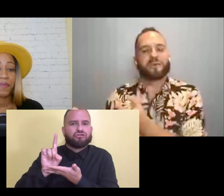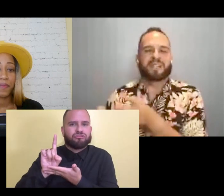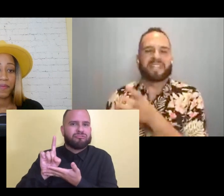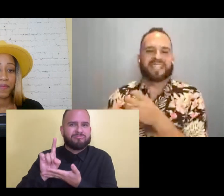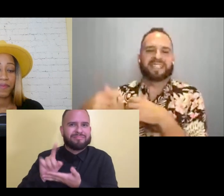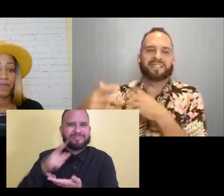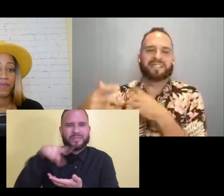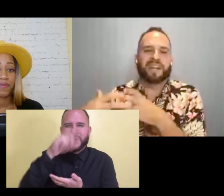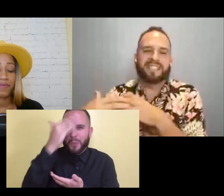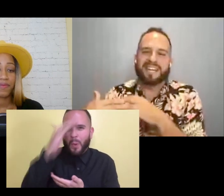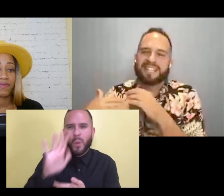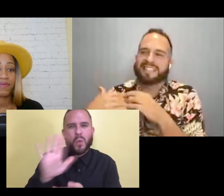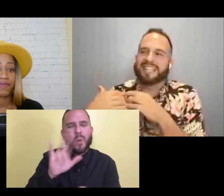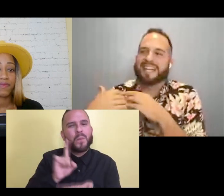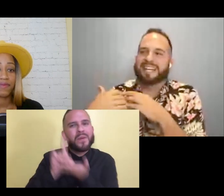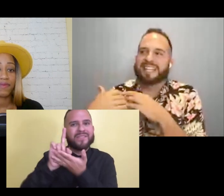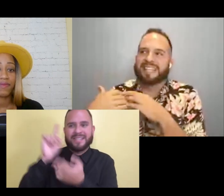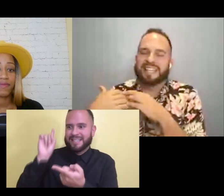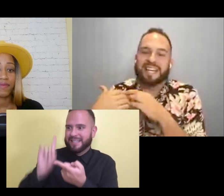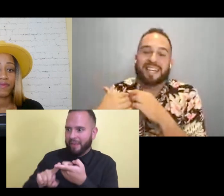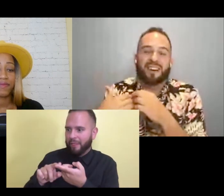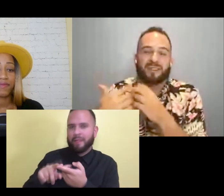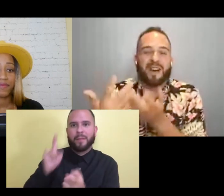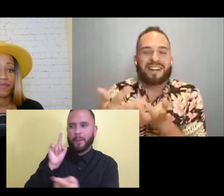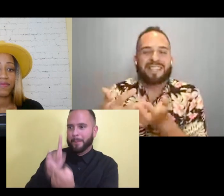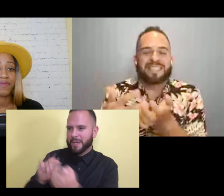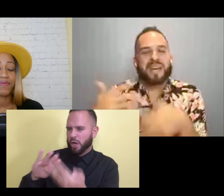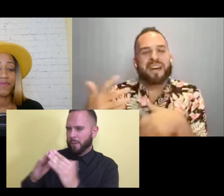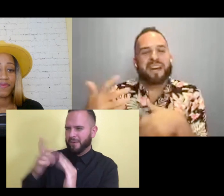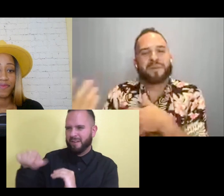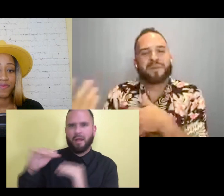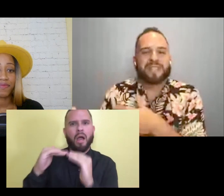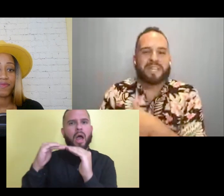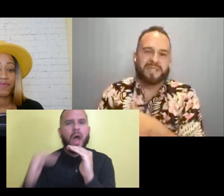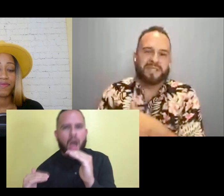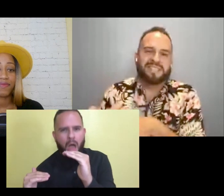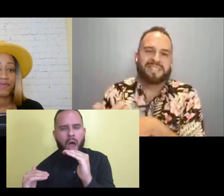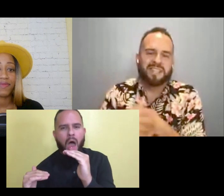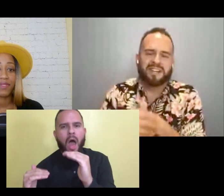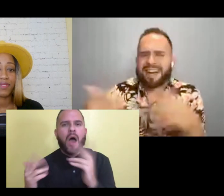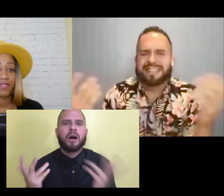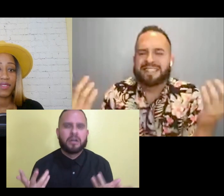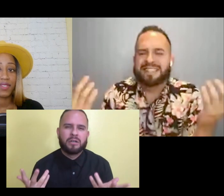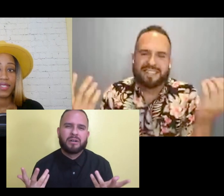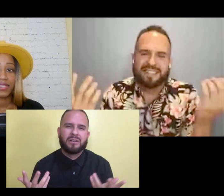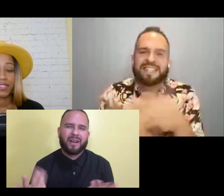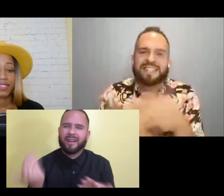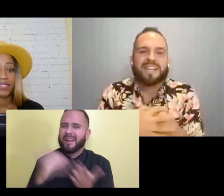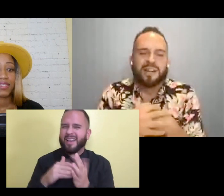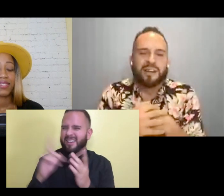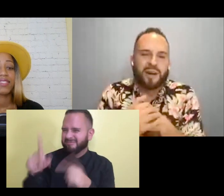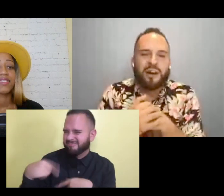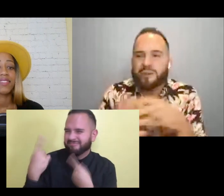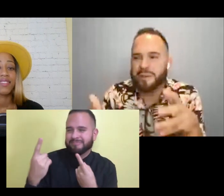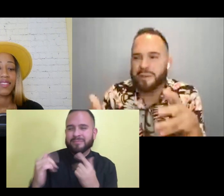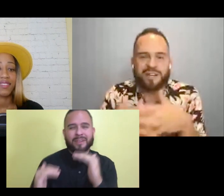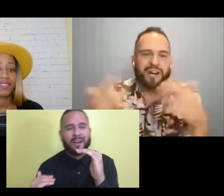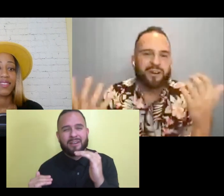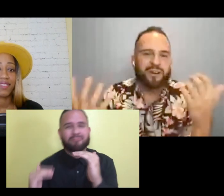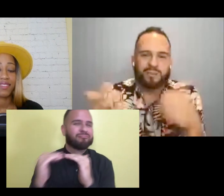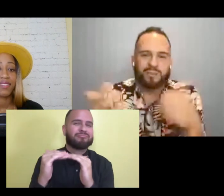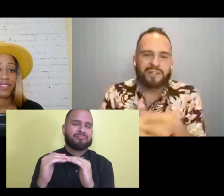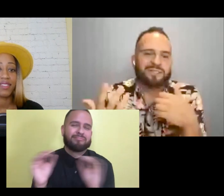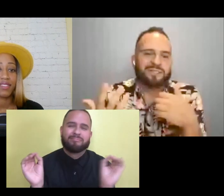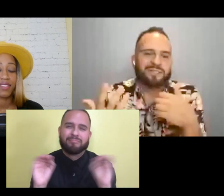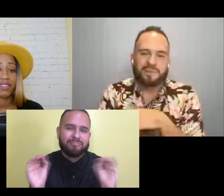a community that's disenfranchised, and that, quite honestly, we haven't been doing them justice, as citizens, of America,